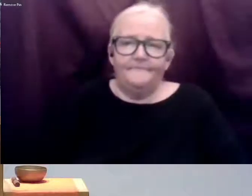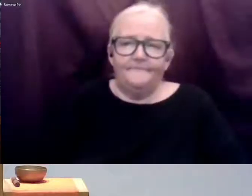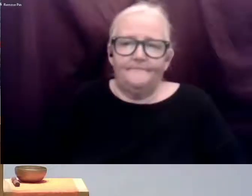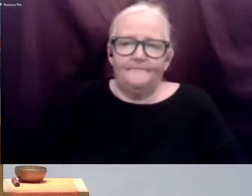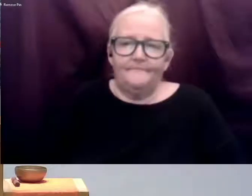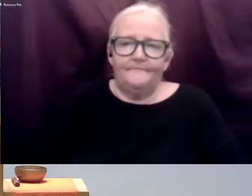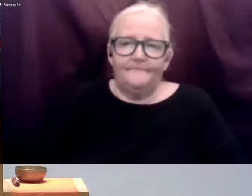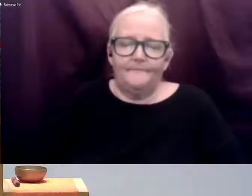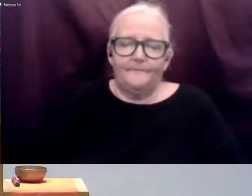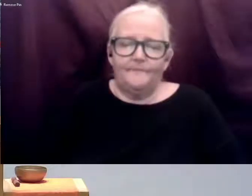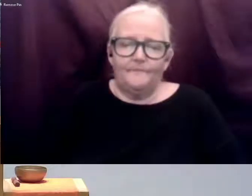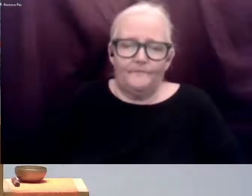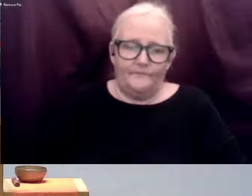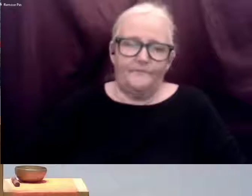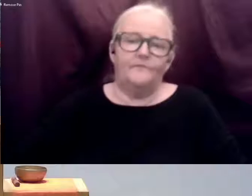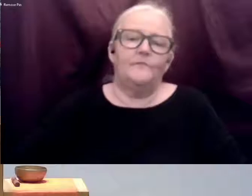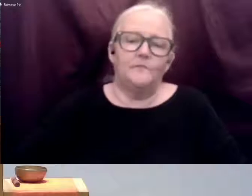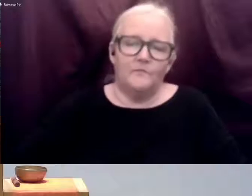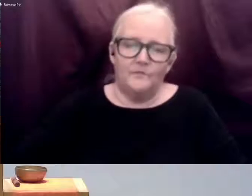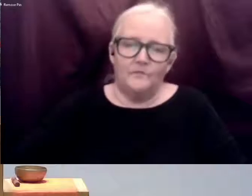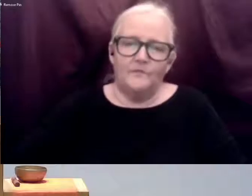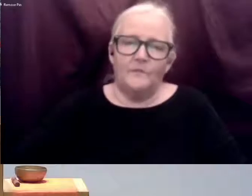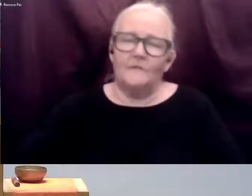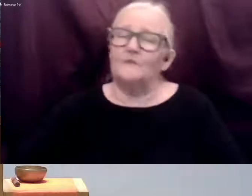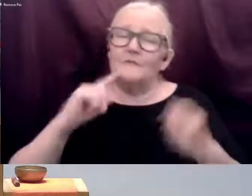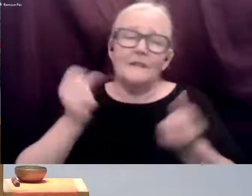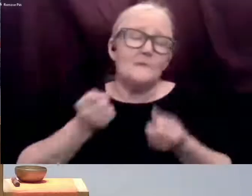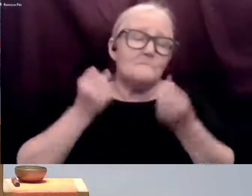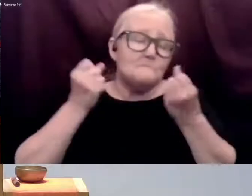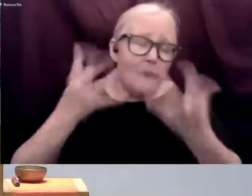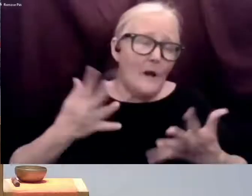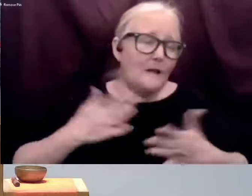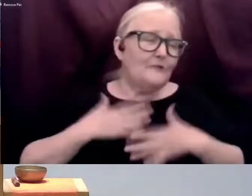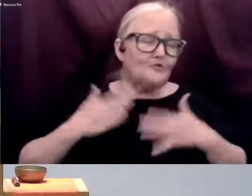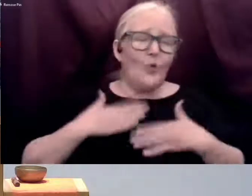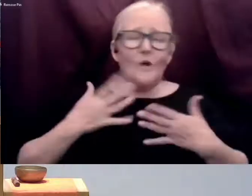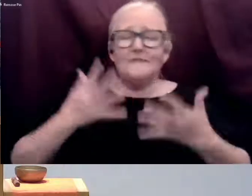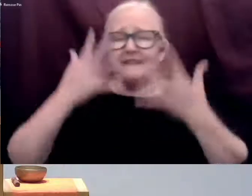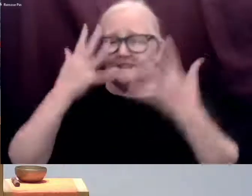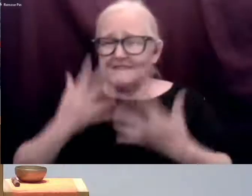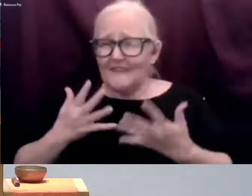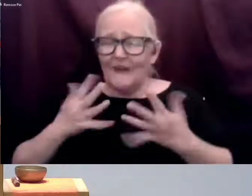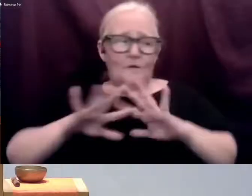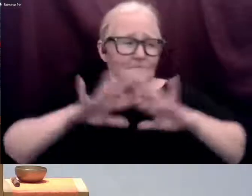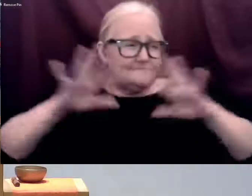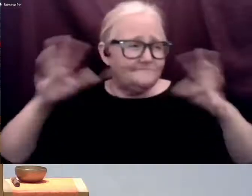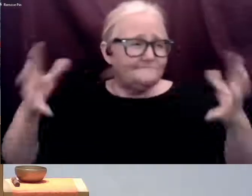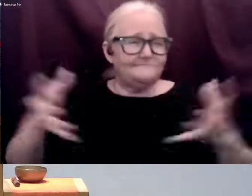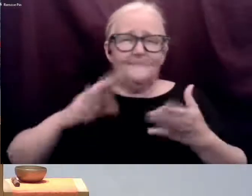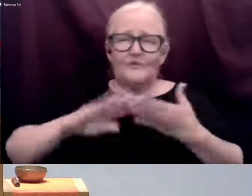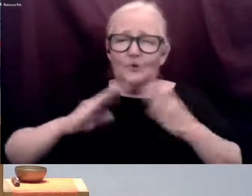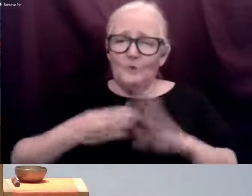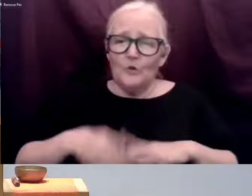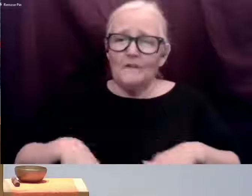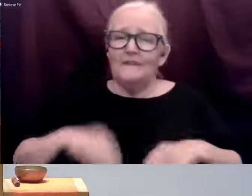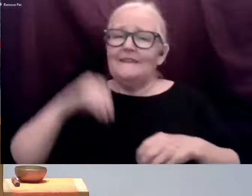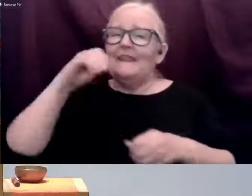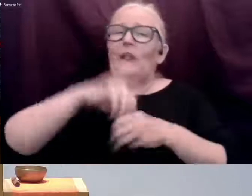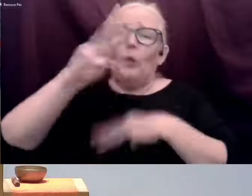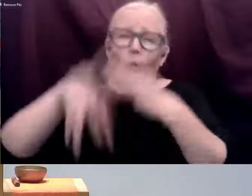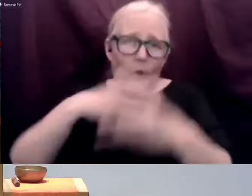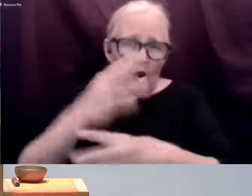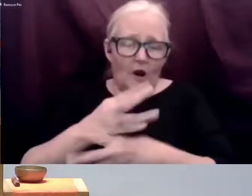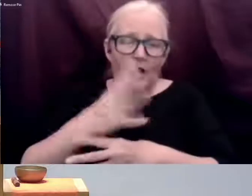There are so many joys and sorrows in this community, in our world, and they all bring up feelings inside of us.